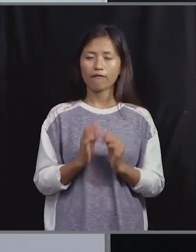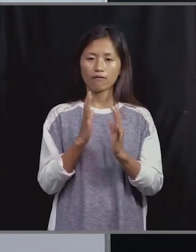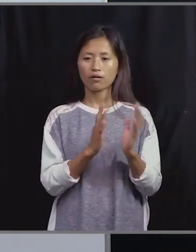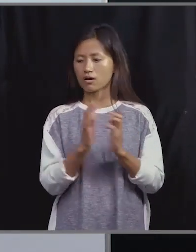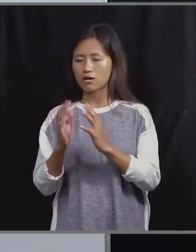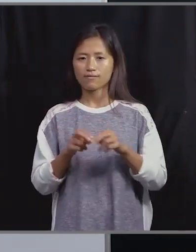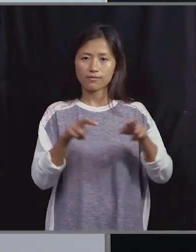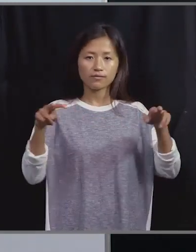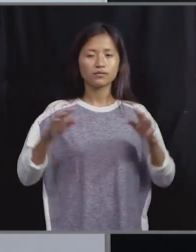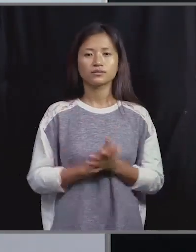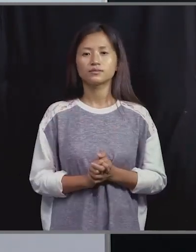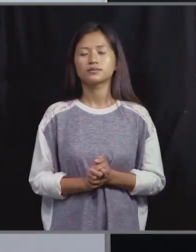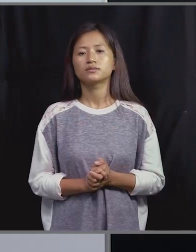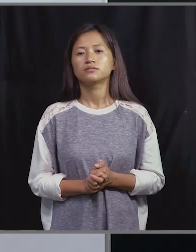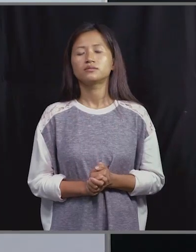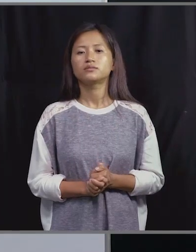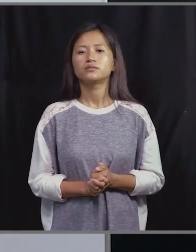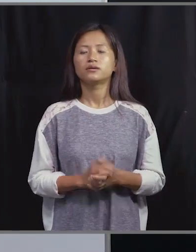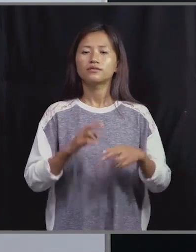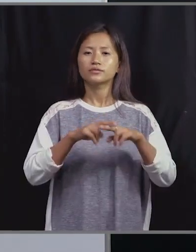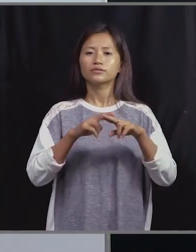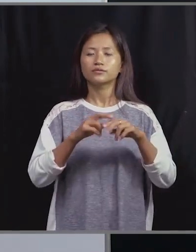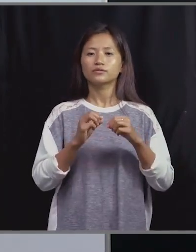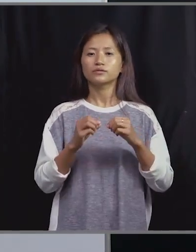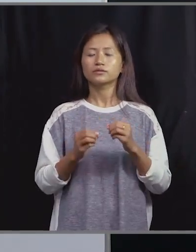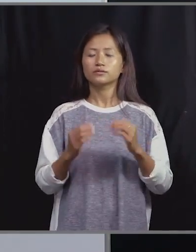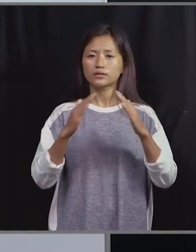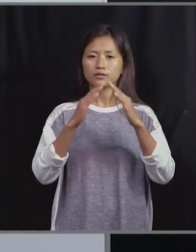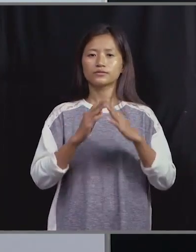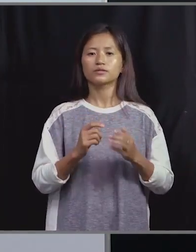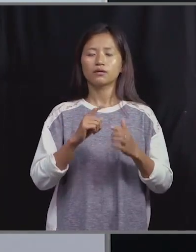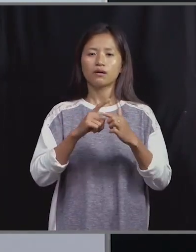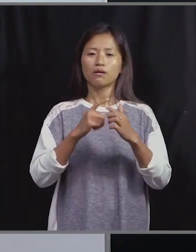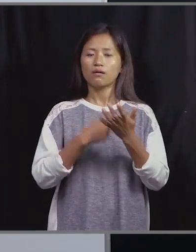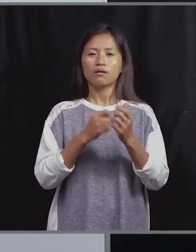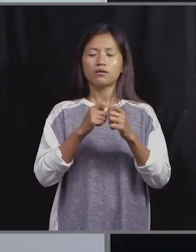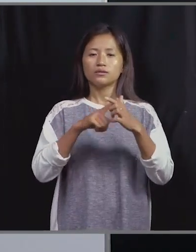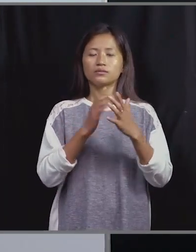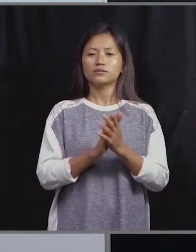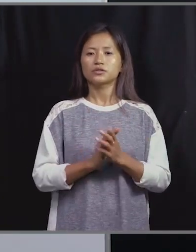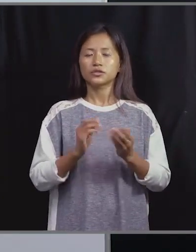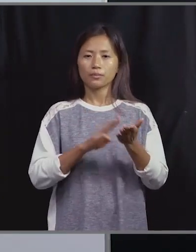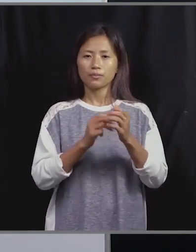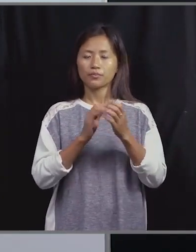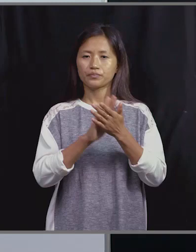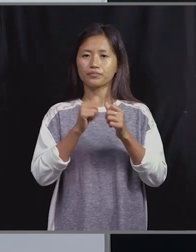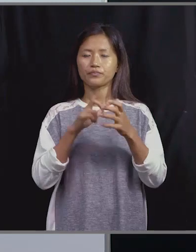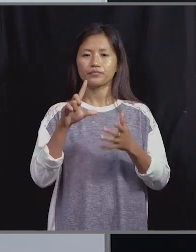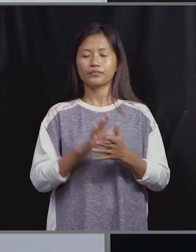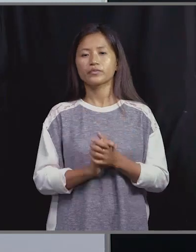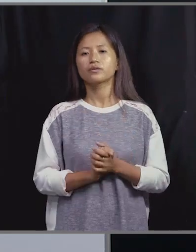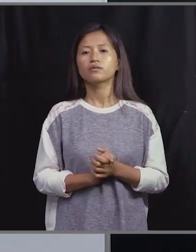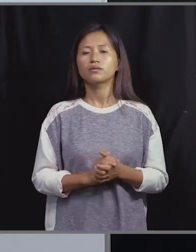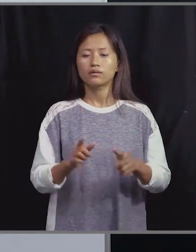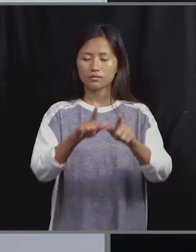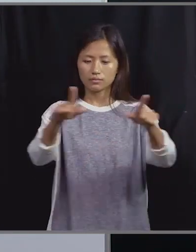a large portion of this land at the foothill of the Rajmahal hills was given to the Santals, and this